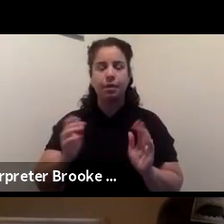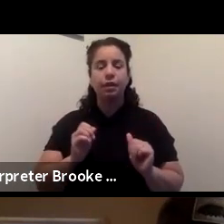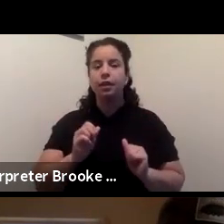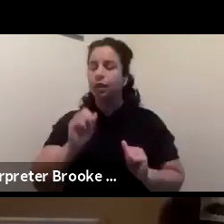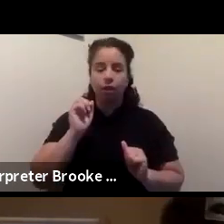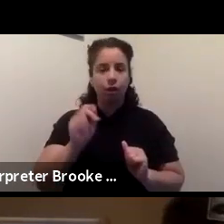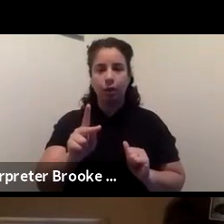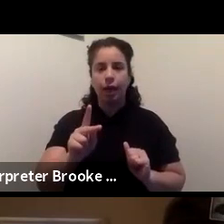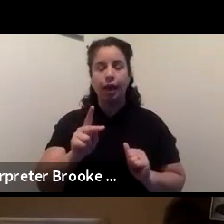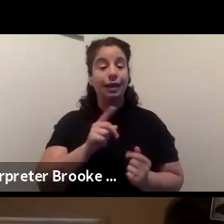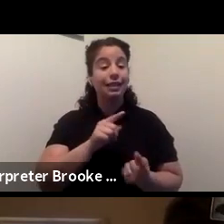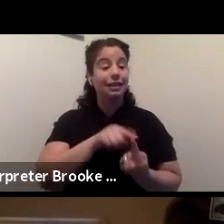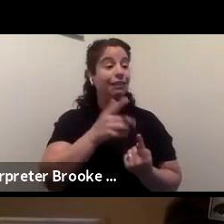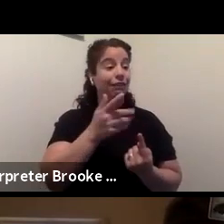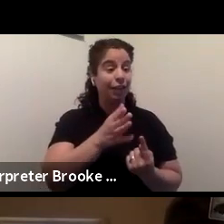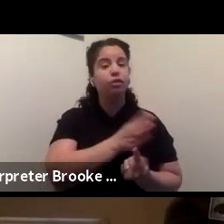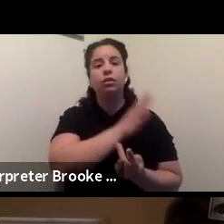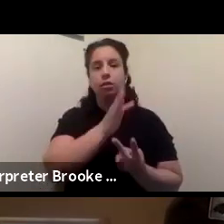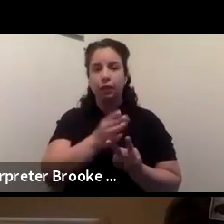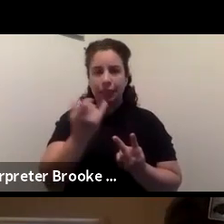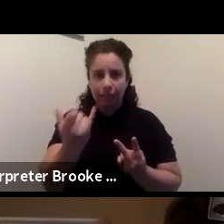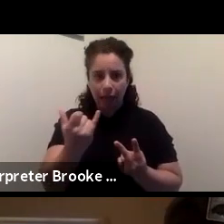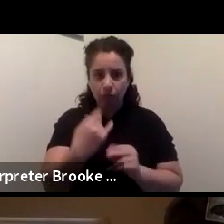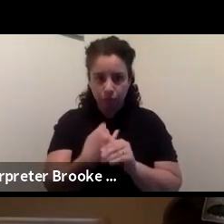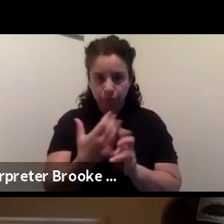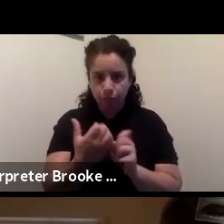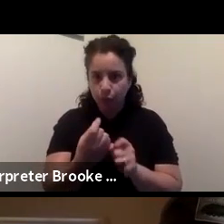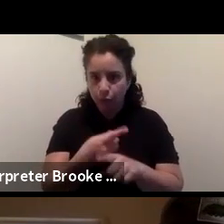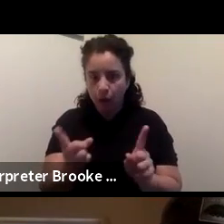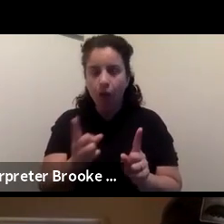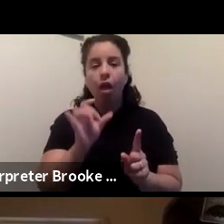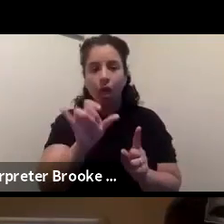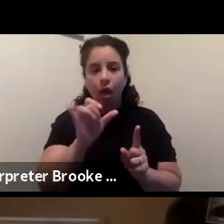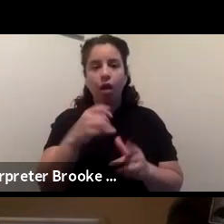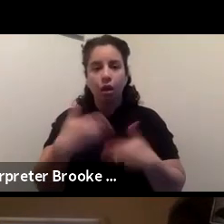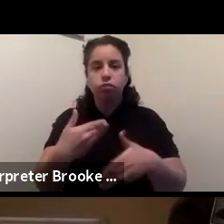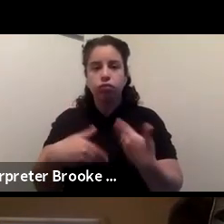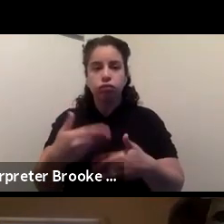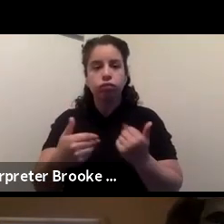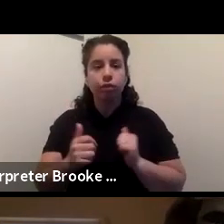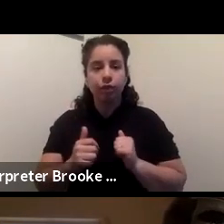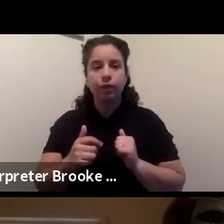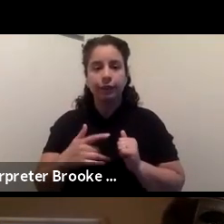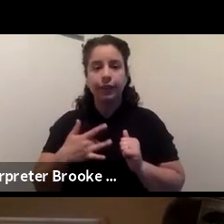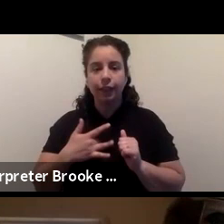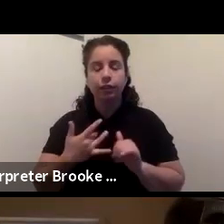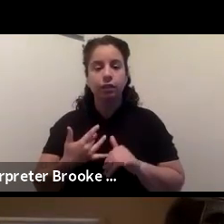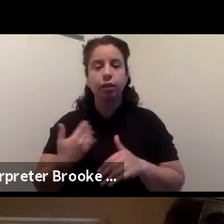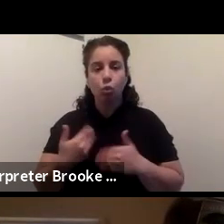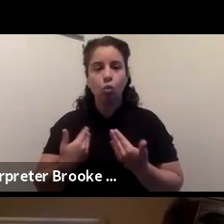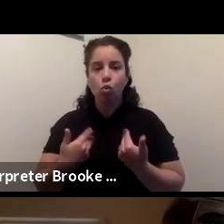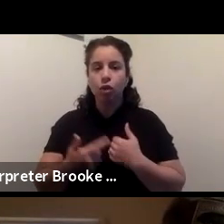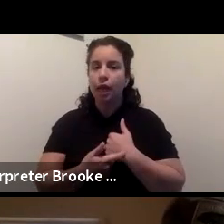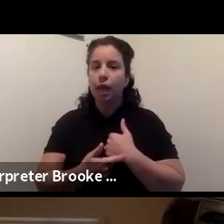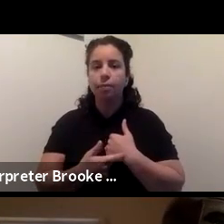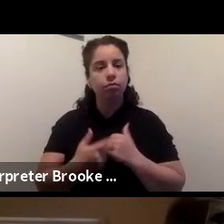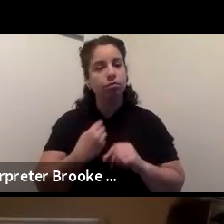the second one. Hang on there. And it's a new feeling, but